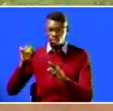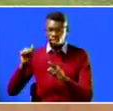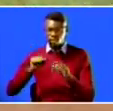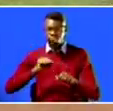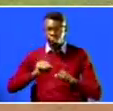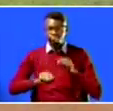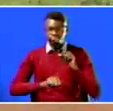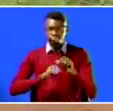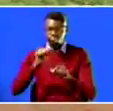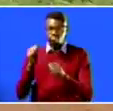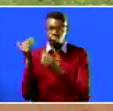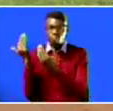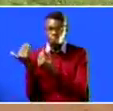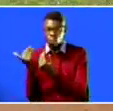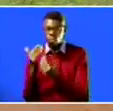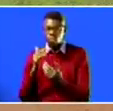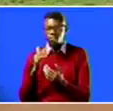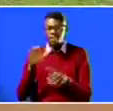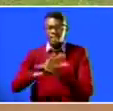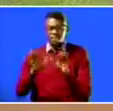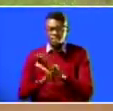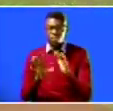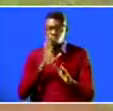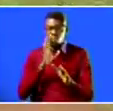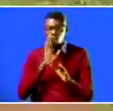she won't have to be borrowing everything